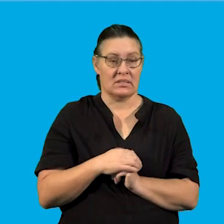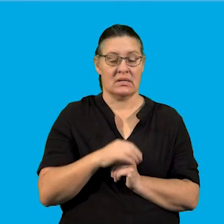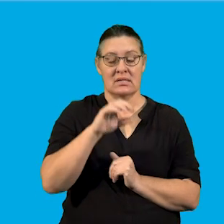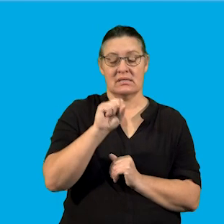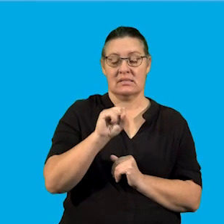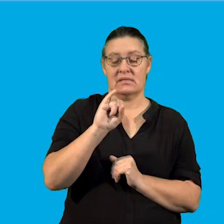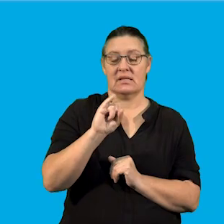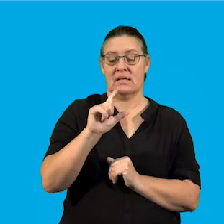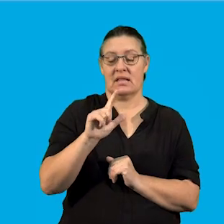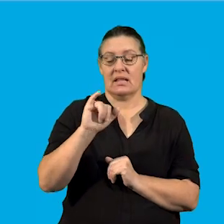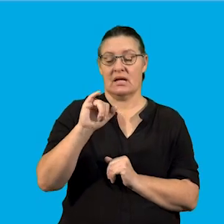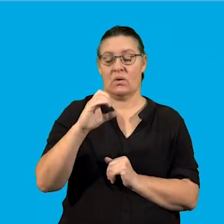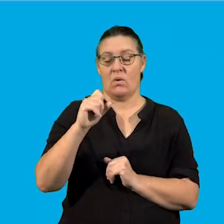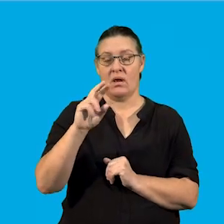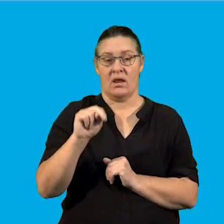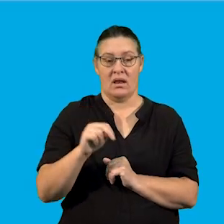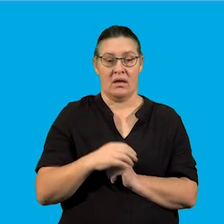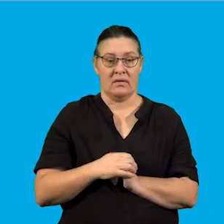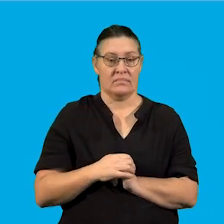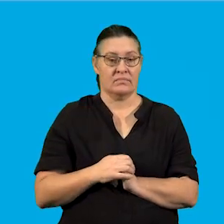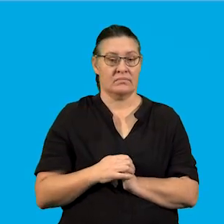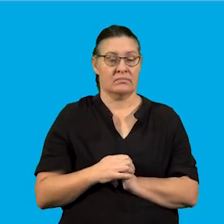it is going to be silicon.